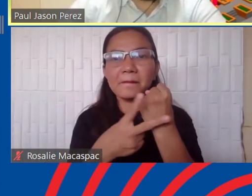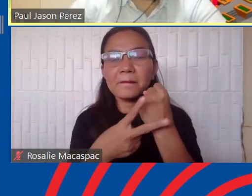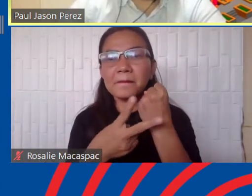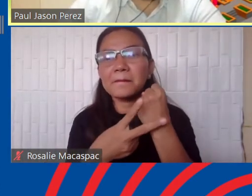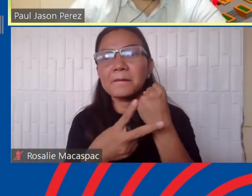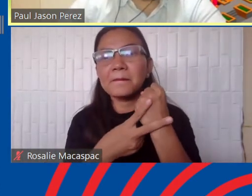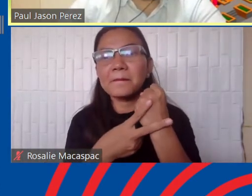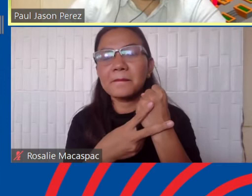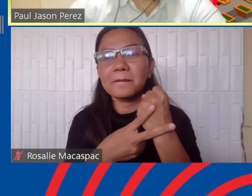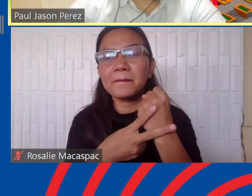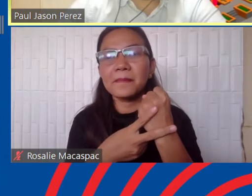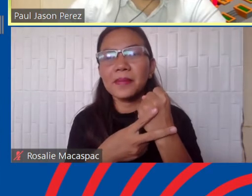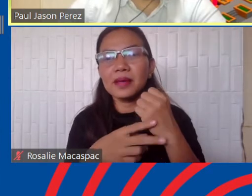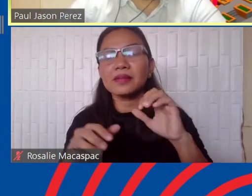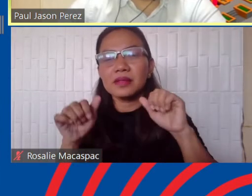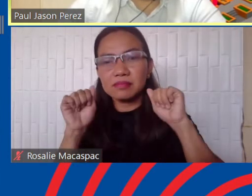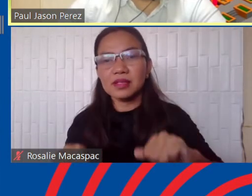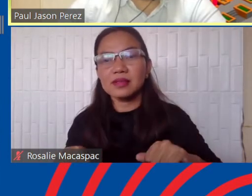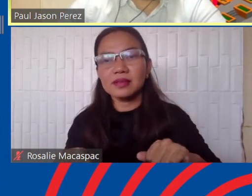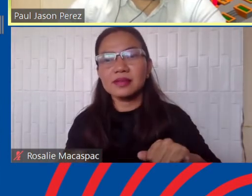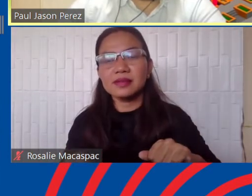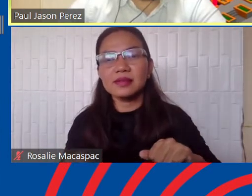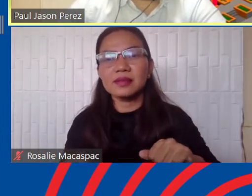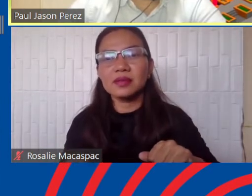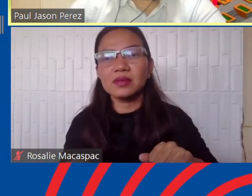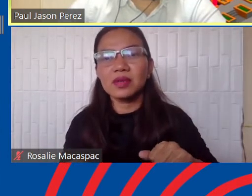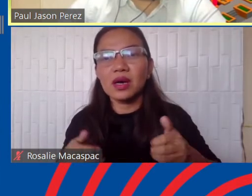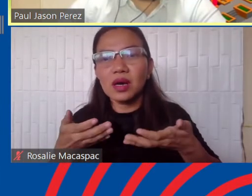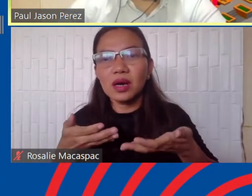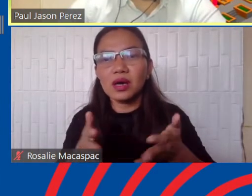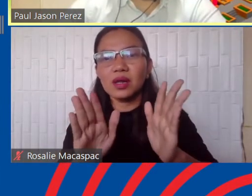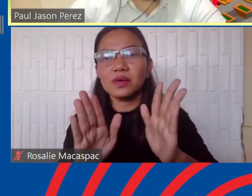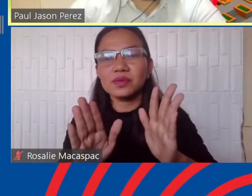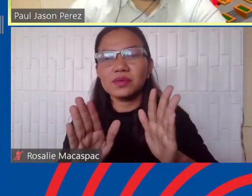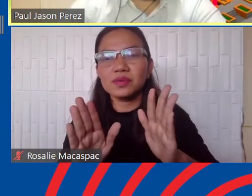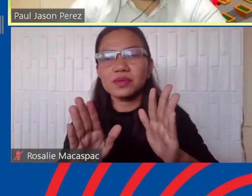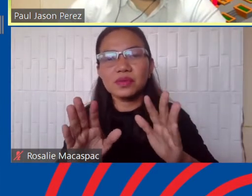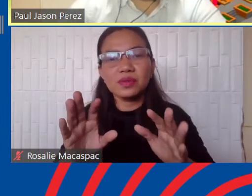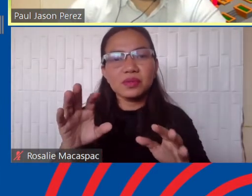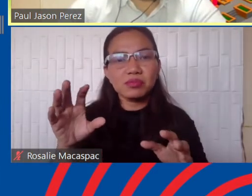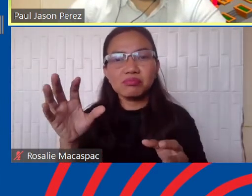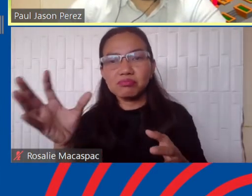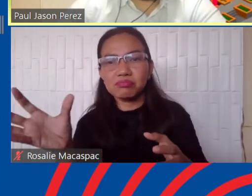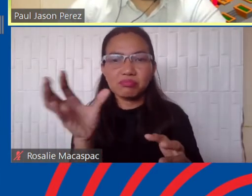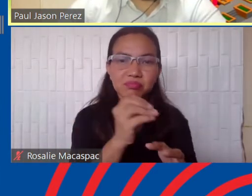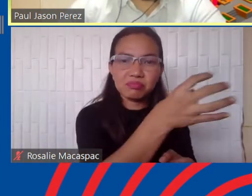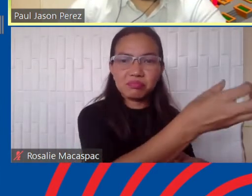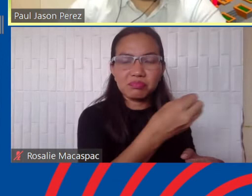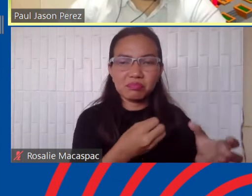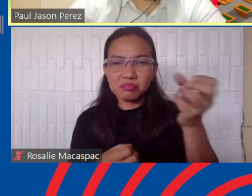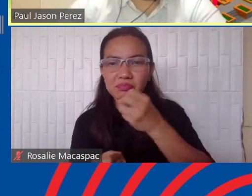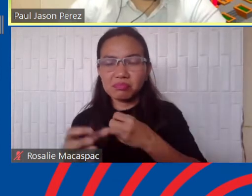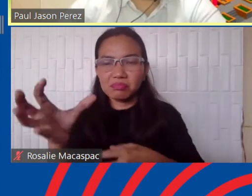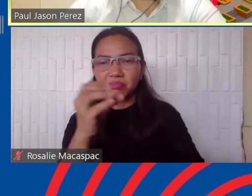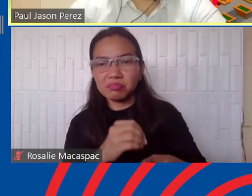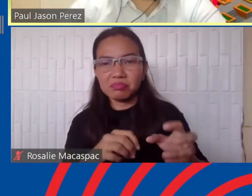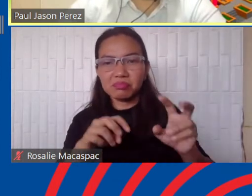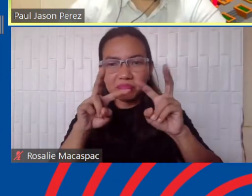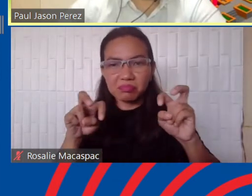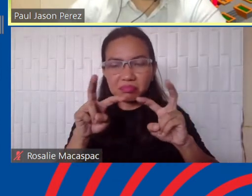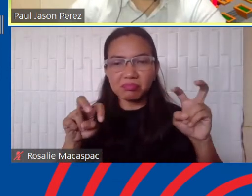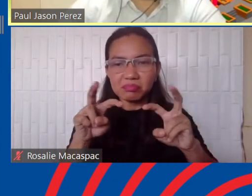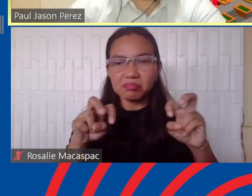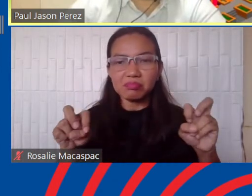have capabilities to that allows us to filter the search results.